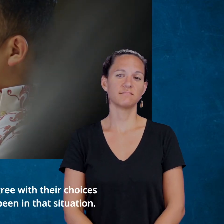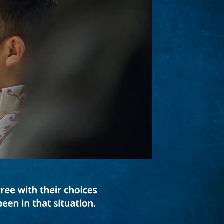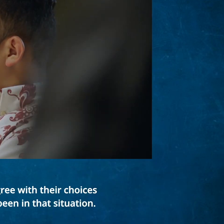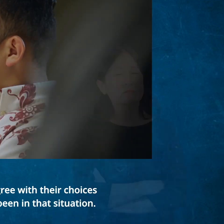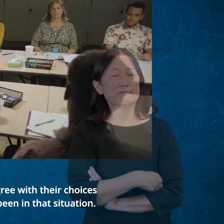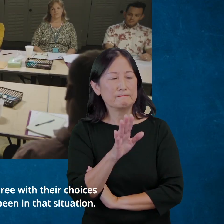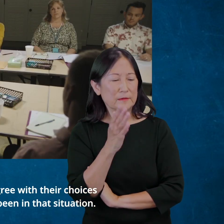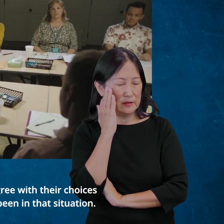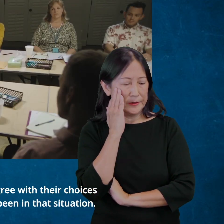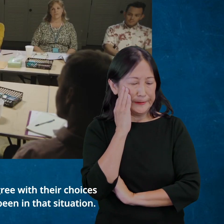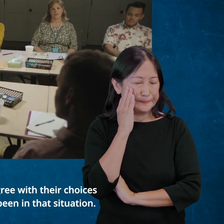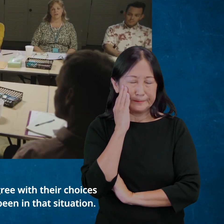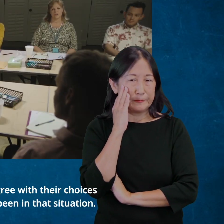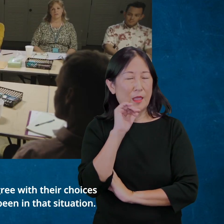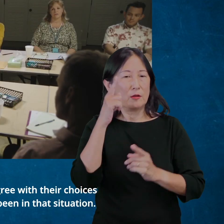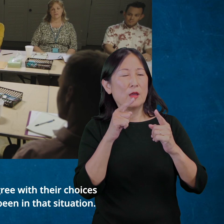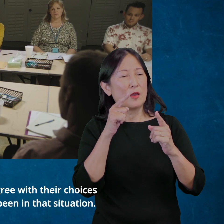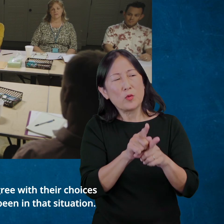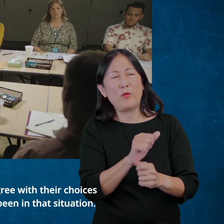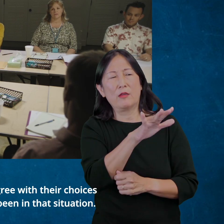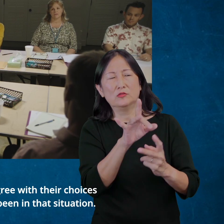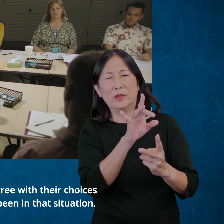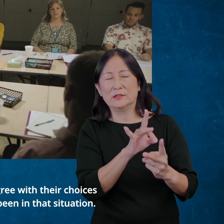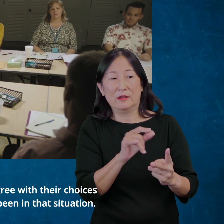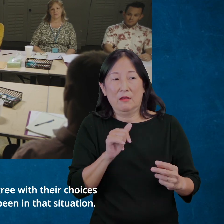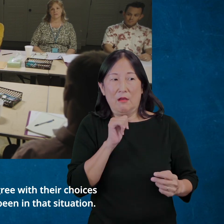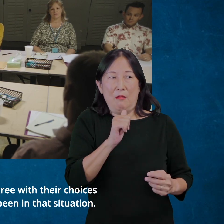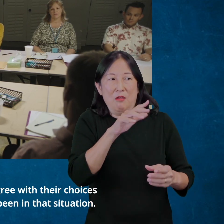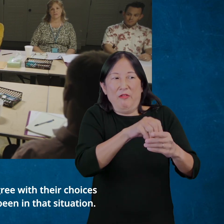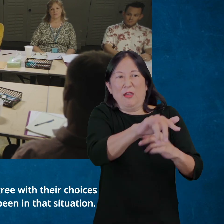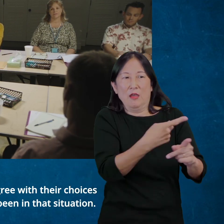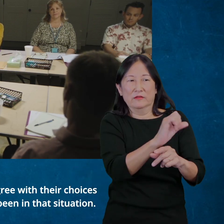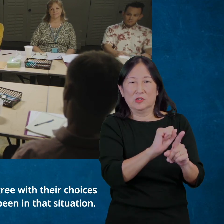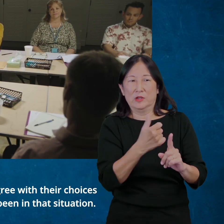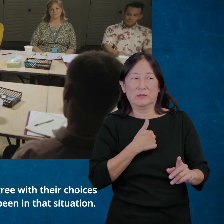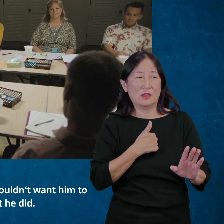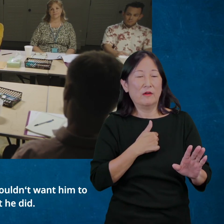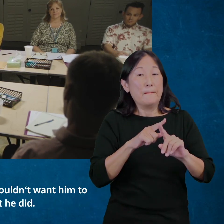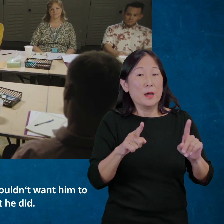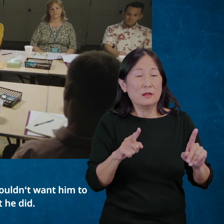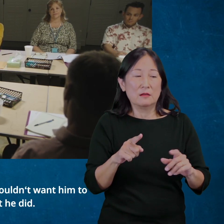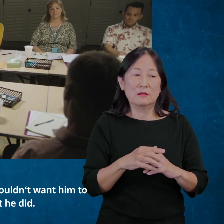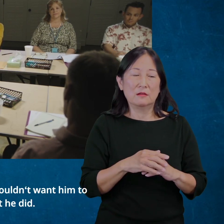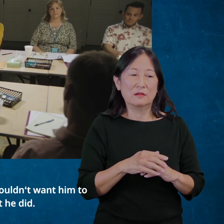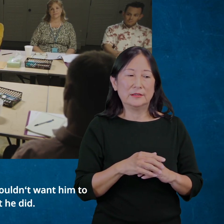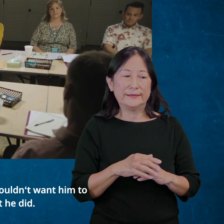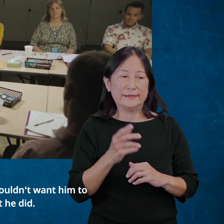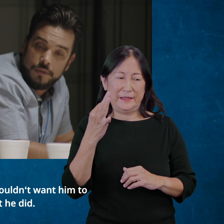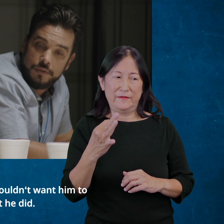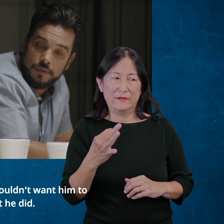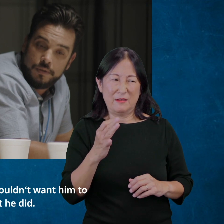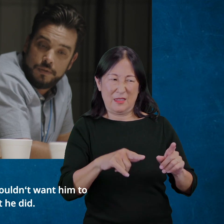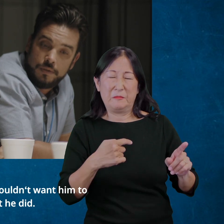You know, I don't agree with her choices, and I wouldn't have been in that situation. But if I was